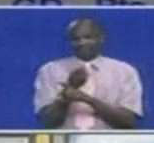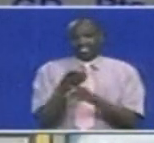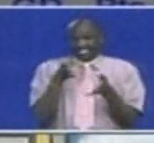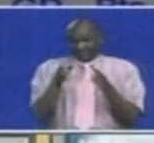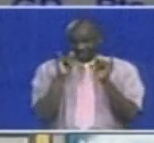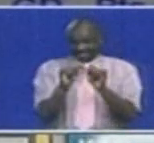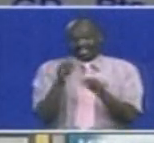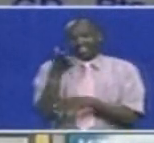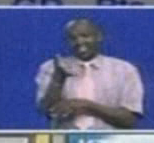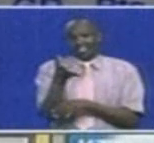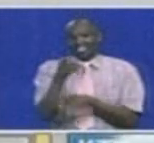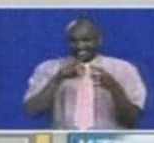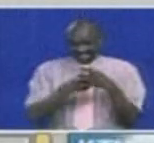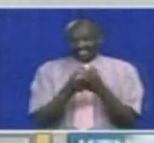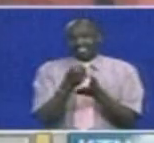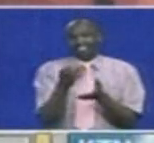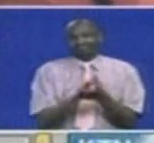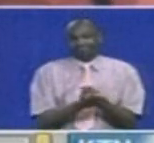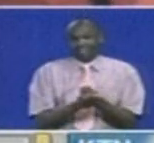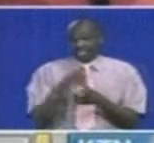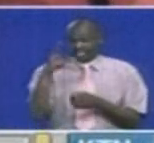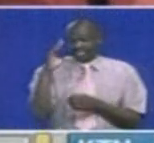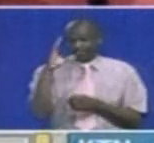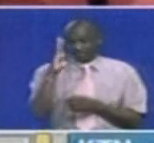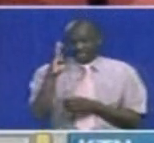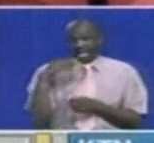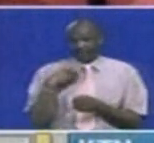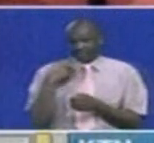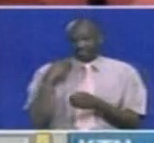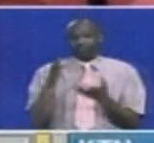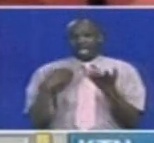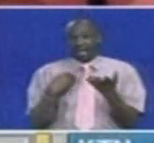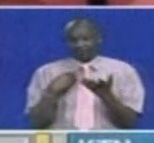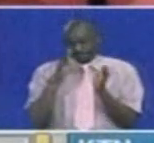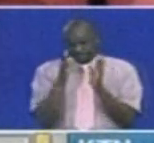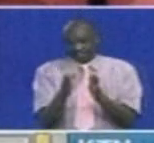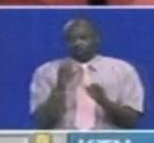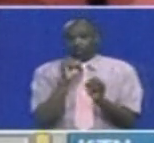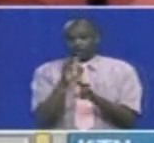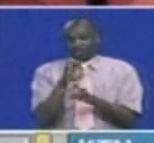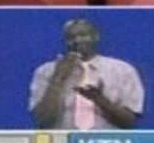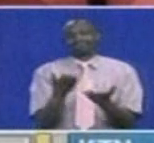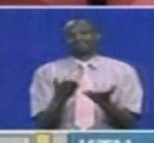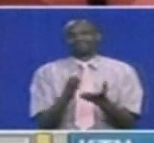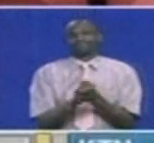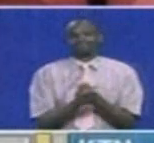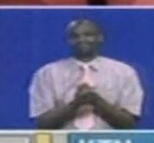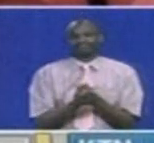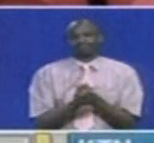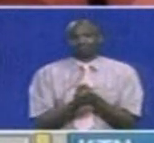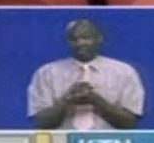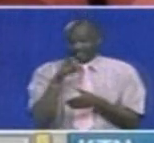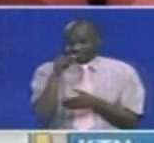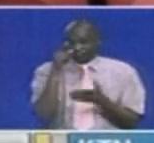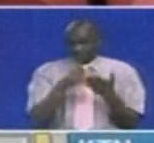in the clubs they began the season with. KCB have severed their relationship with veteran league coach Abdallah Juma. The club is